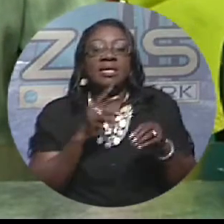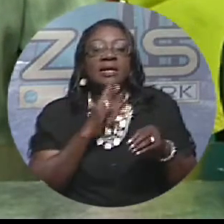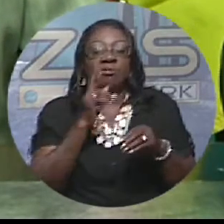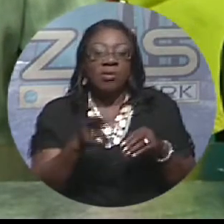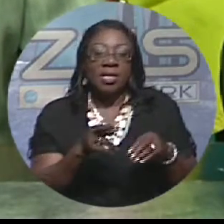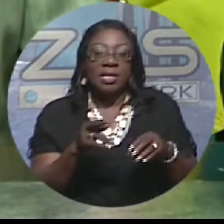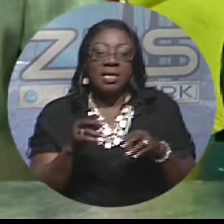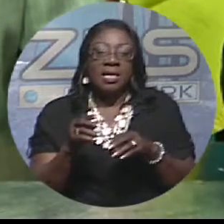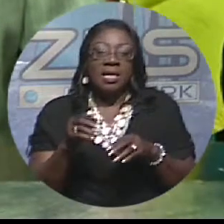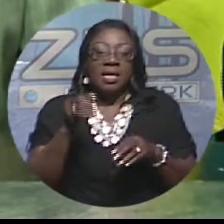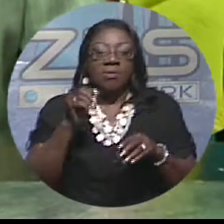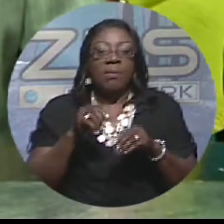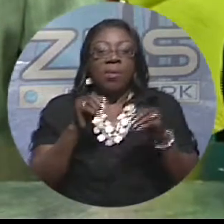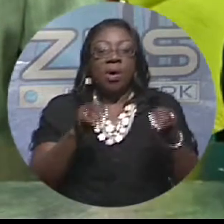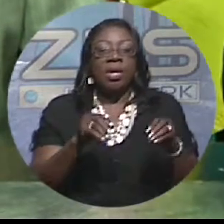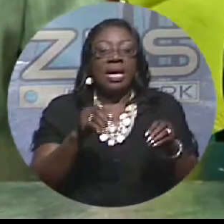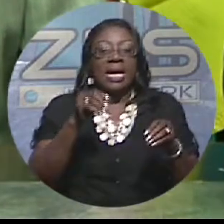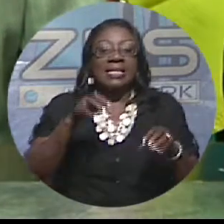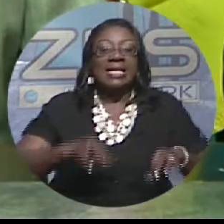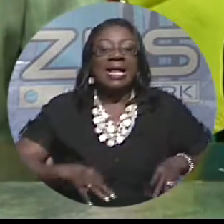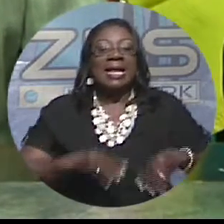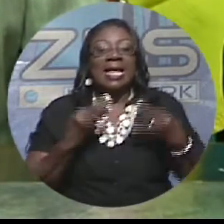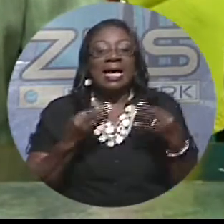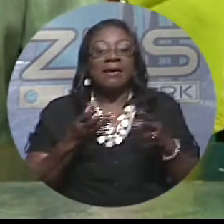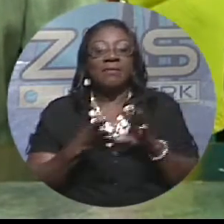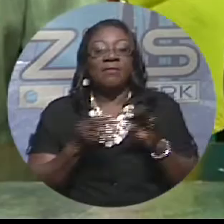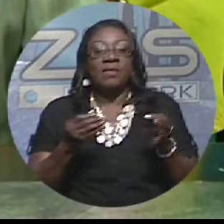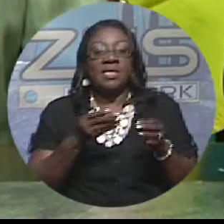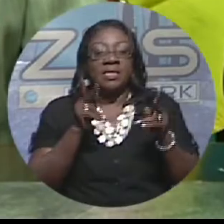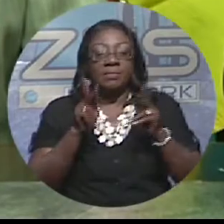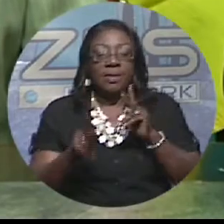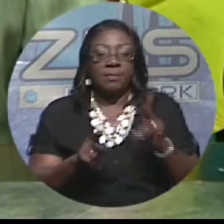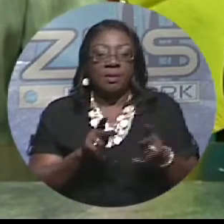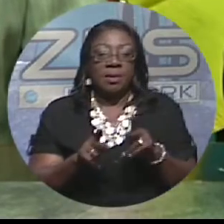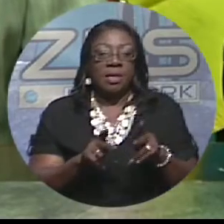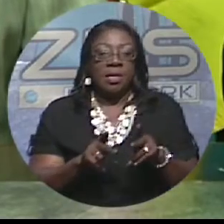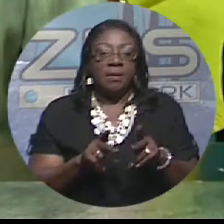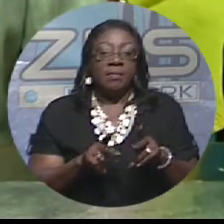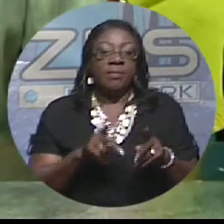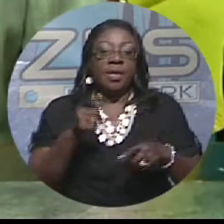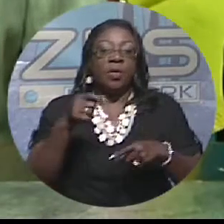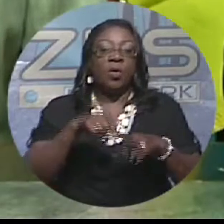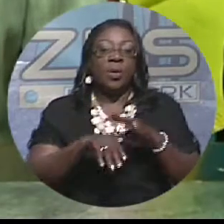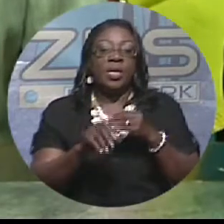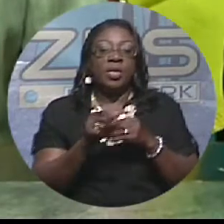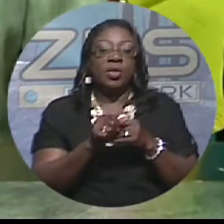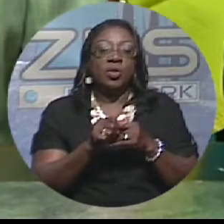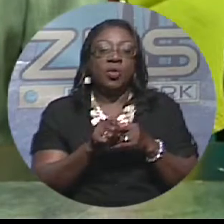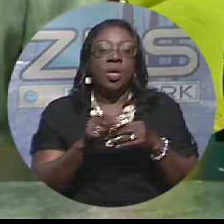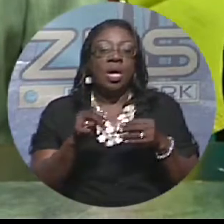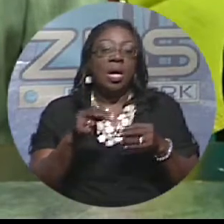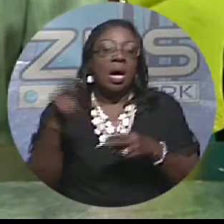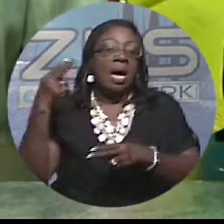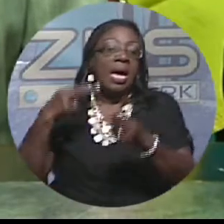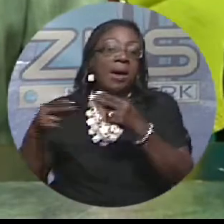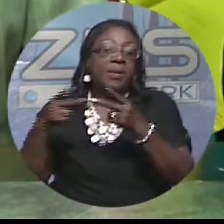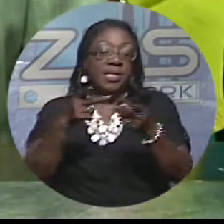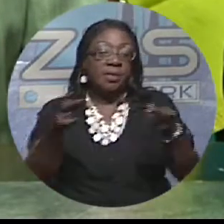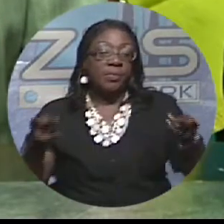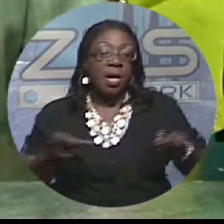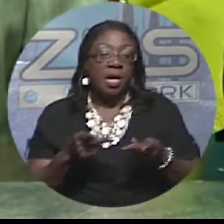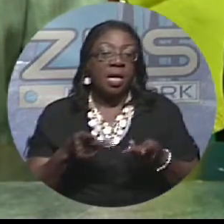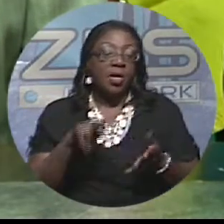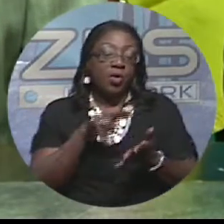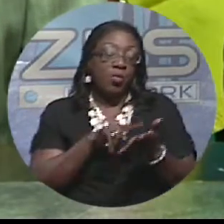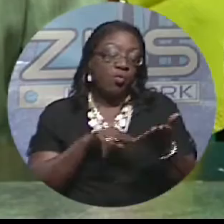memorializes these persons. But you can now, in the future, go into a heritage park and you can read about